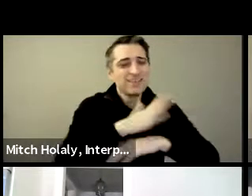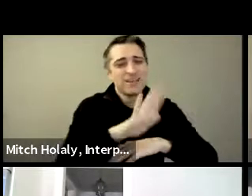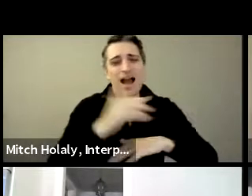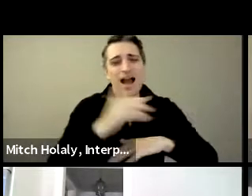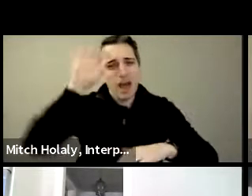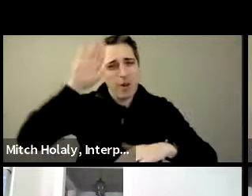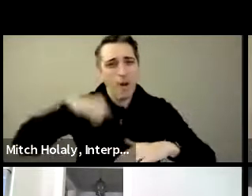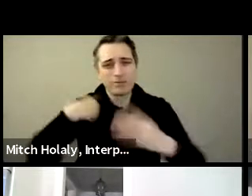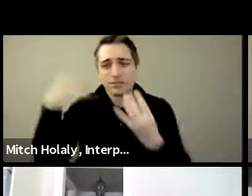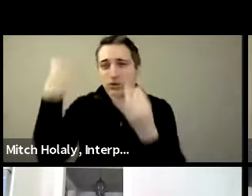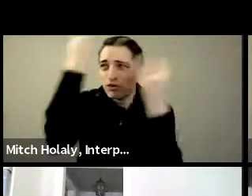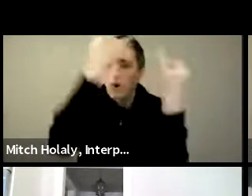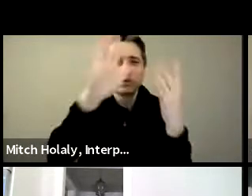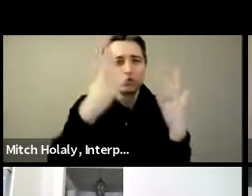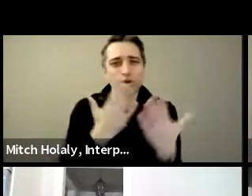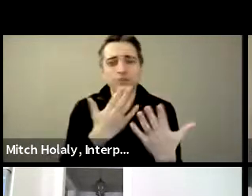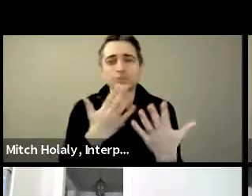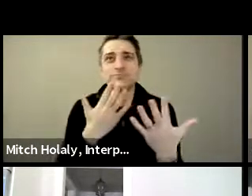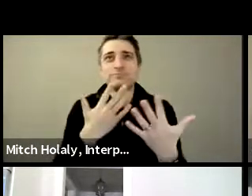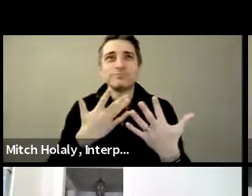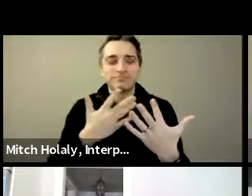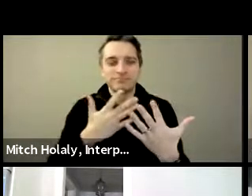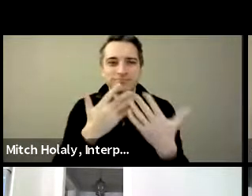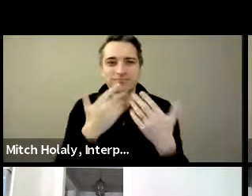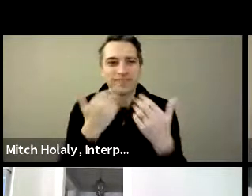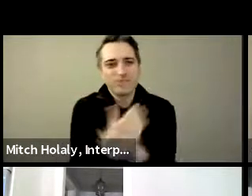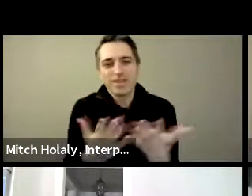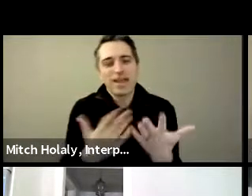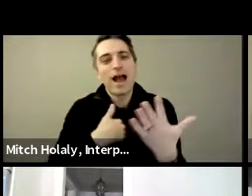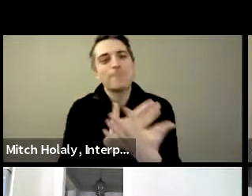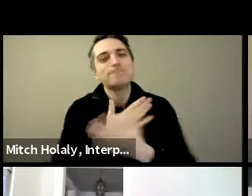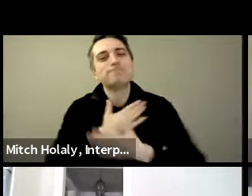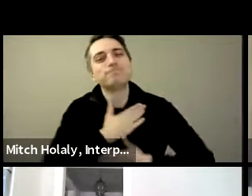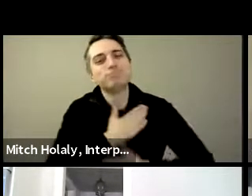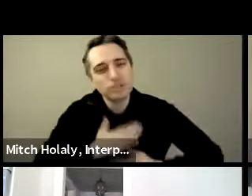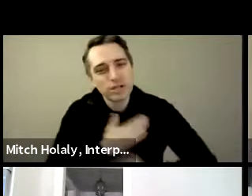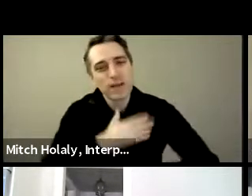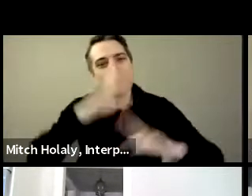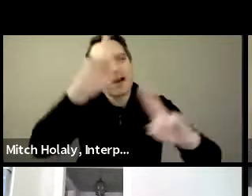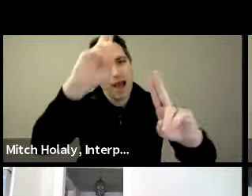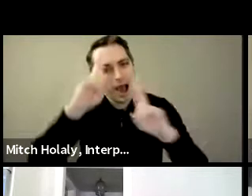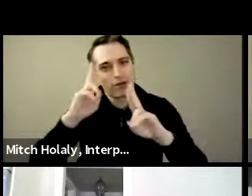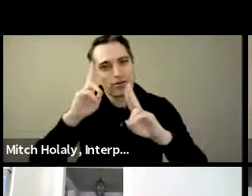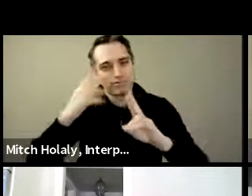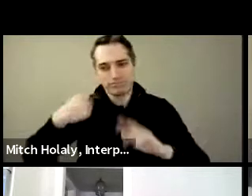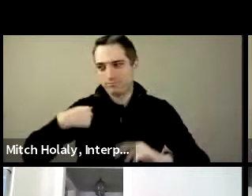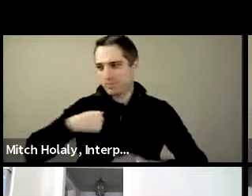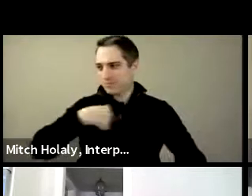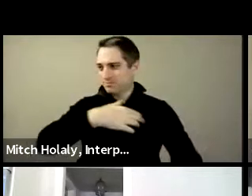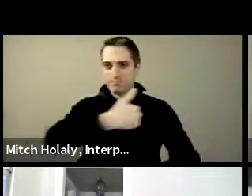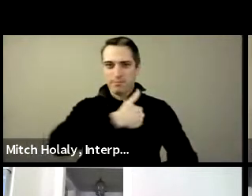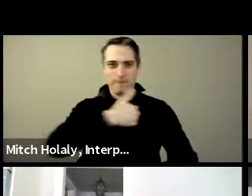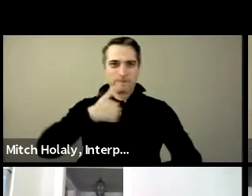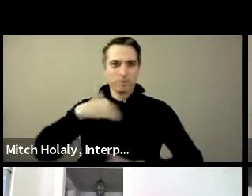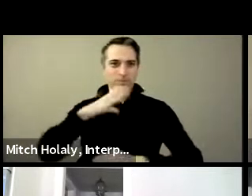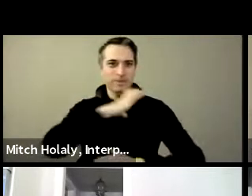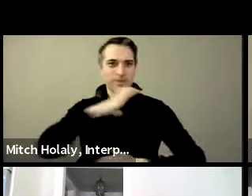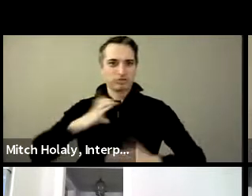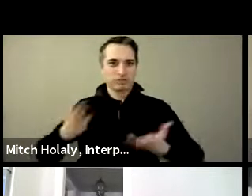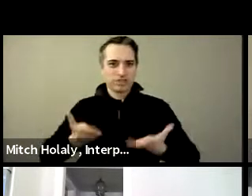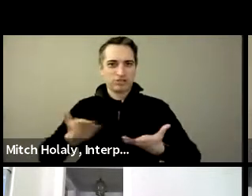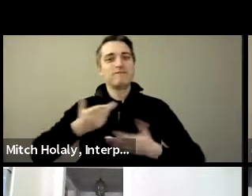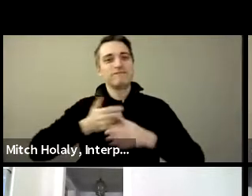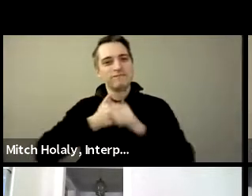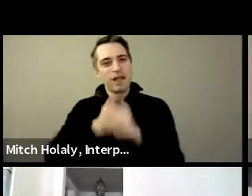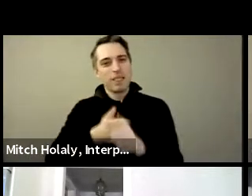wishes. And I appreciate all of that from all of you. I am honored again to serve on the commission, to follow in my dad's footsteps. And while